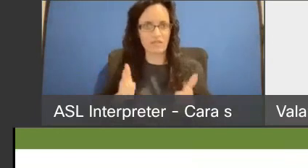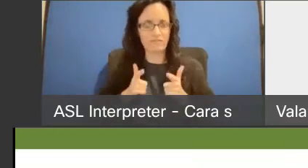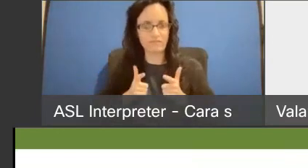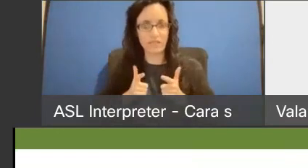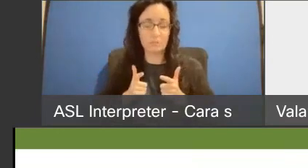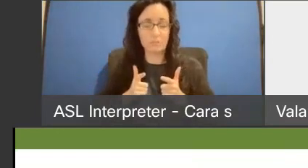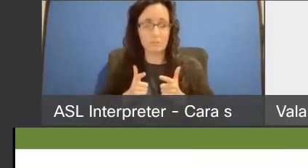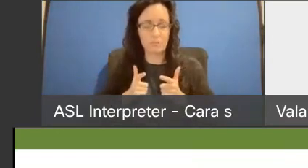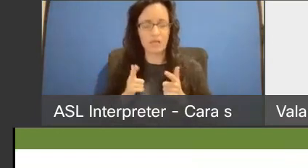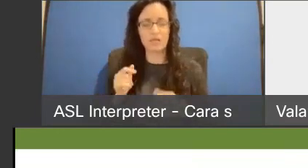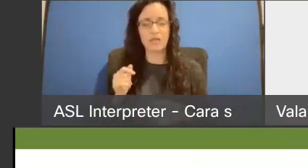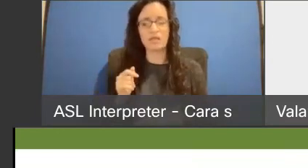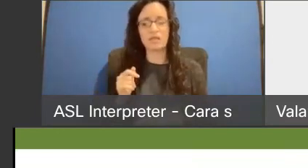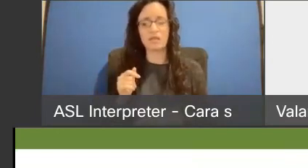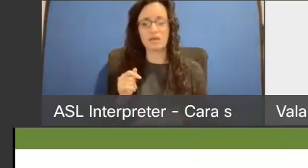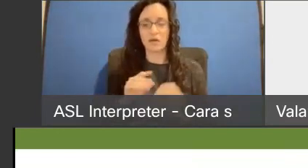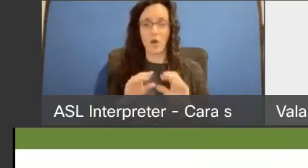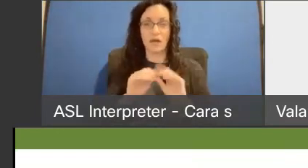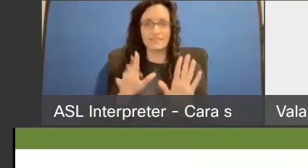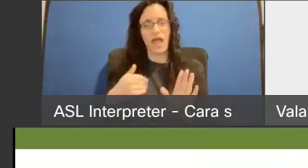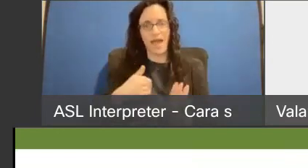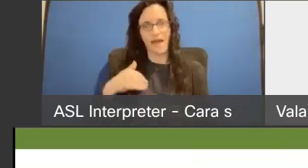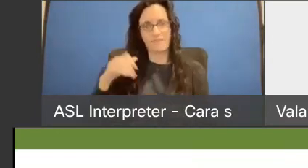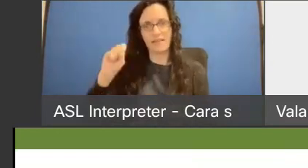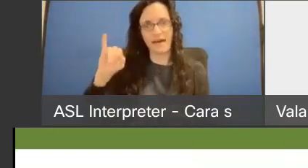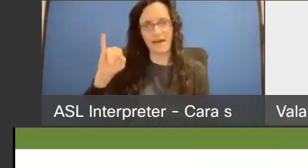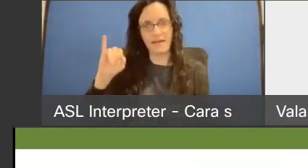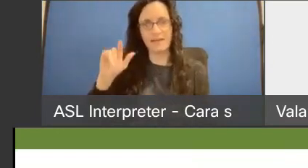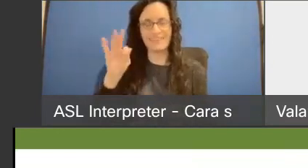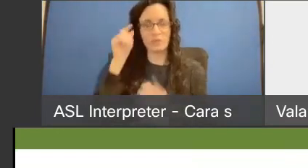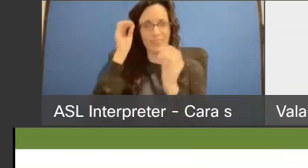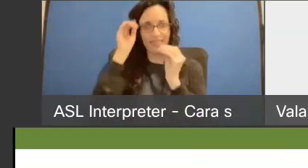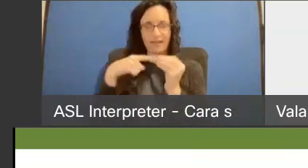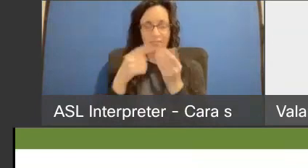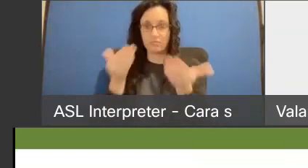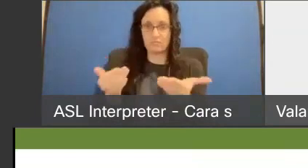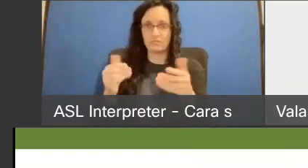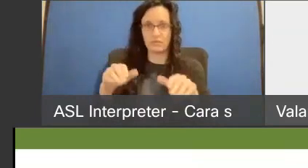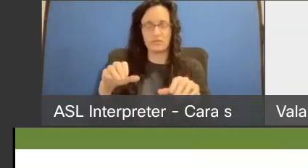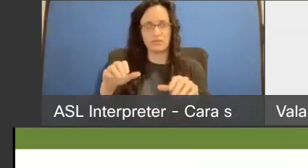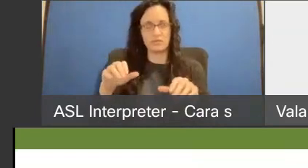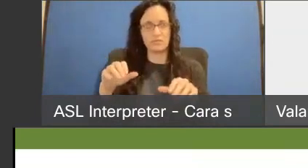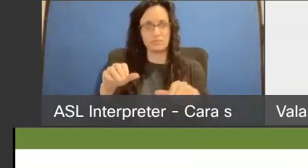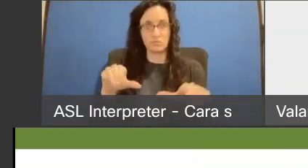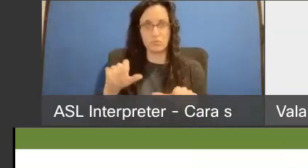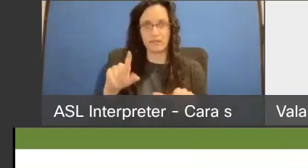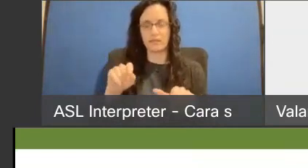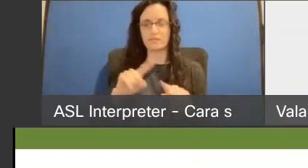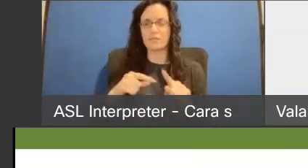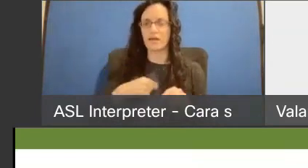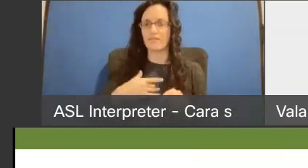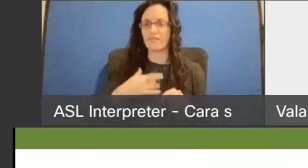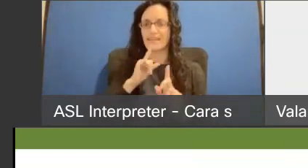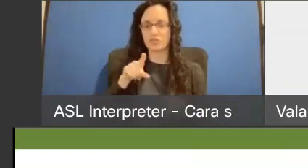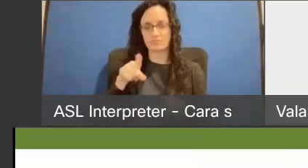Yes, she most obviously had suicidal ideation if she was thinking about doing that and doing it. But yeah, I think the answer there is it was an